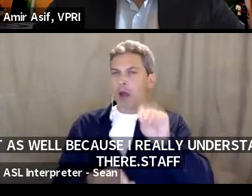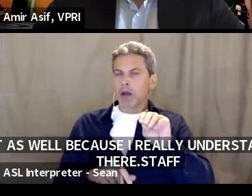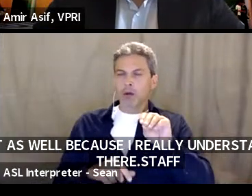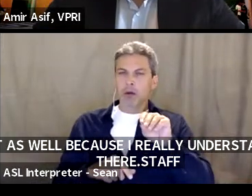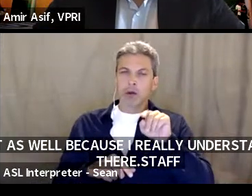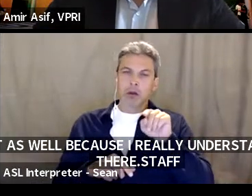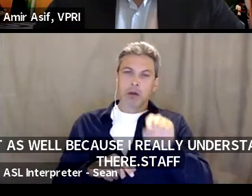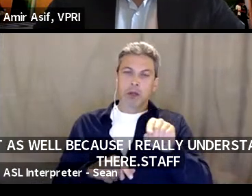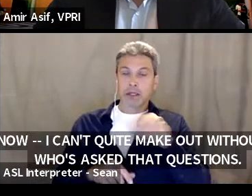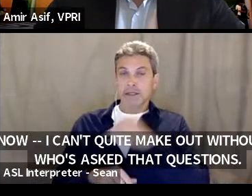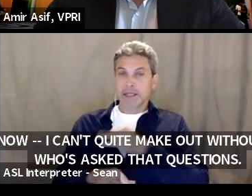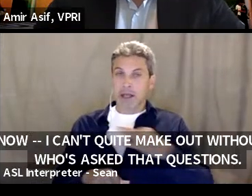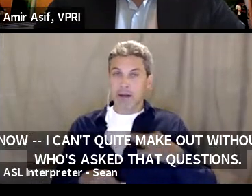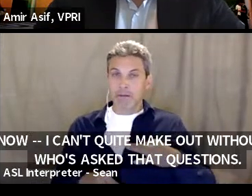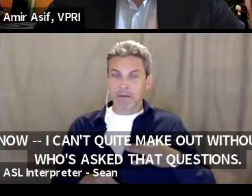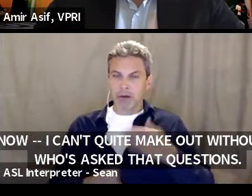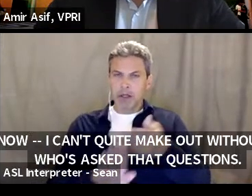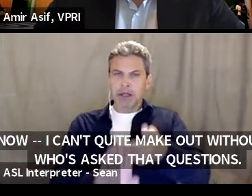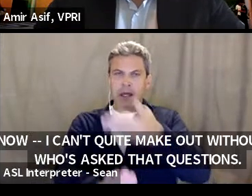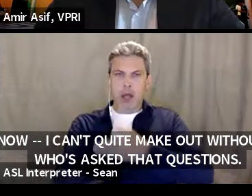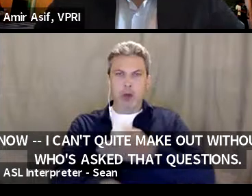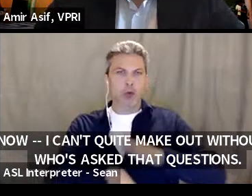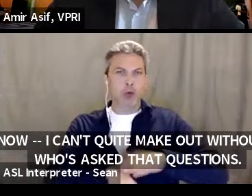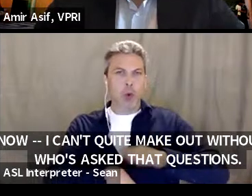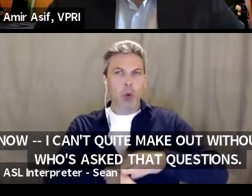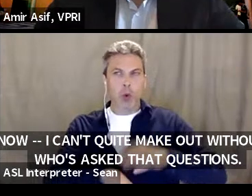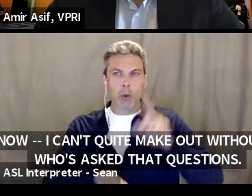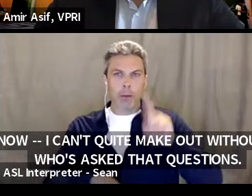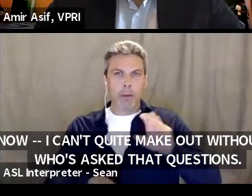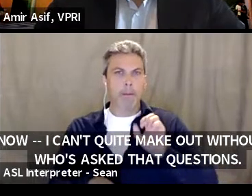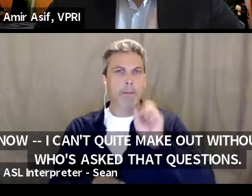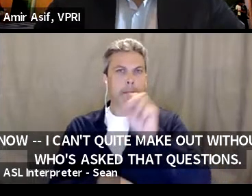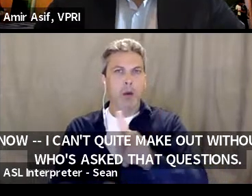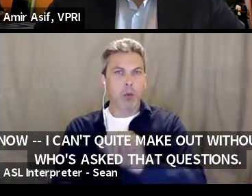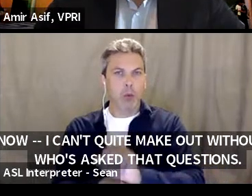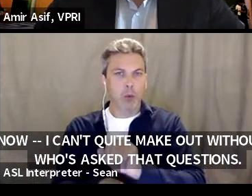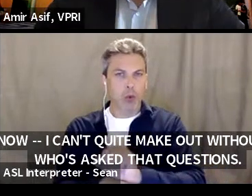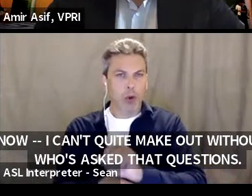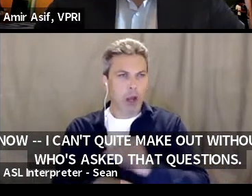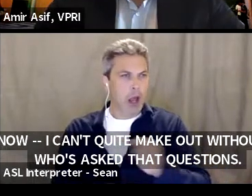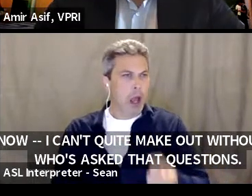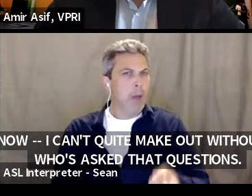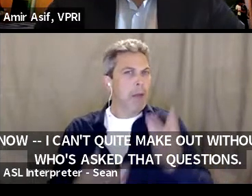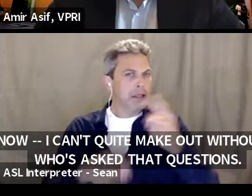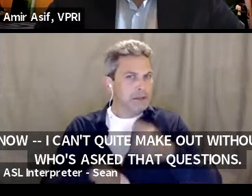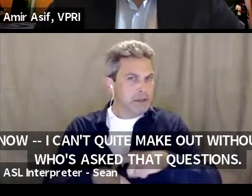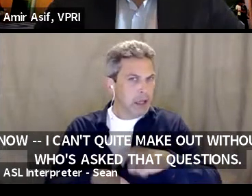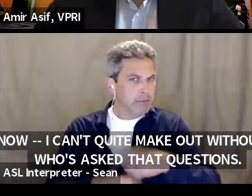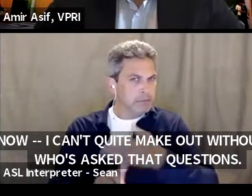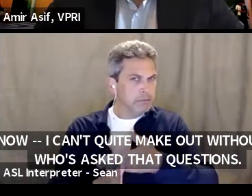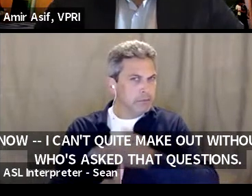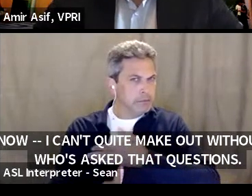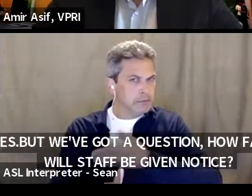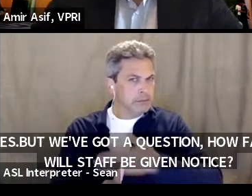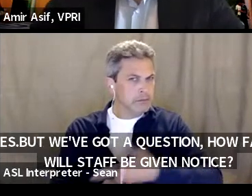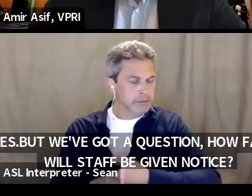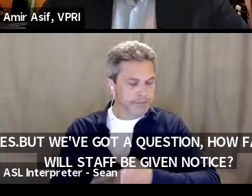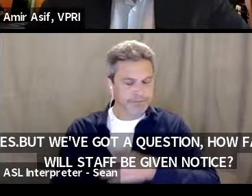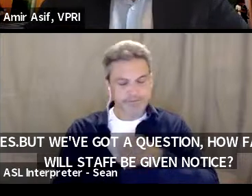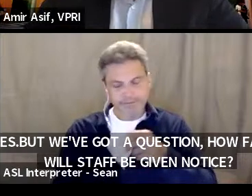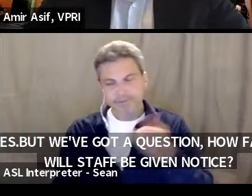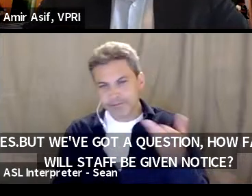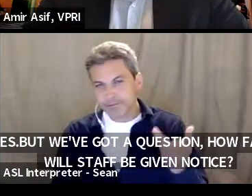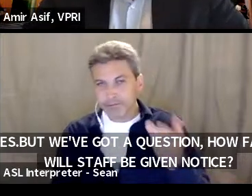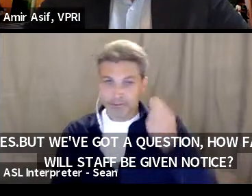will staff be given notice? And we fully appreciate that there are many of us who